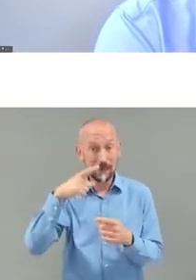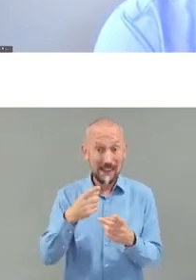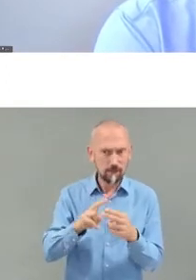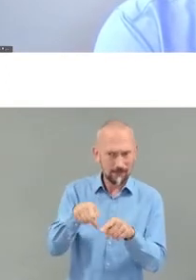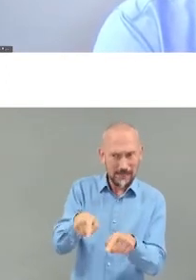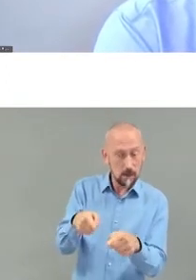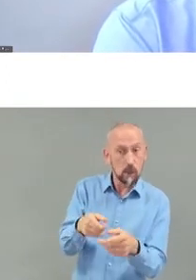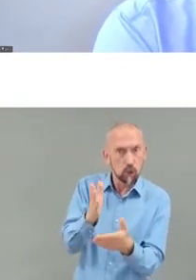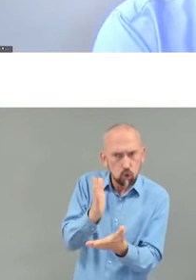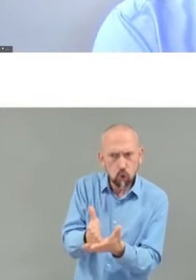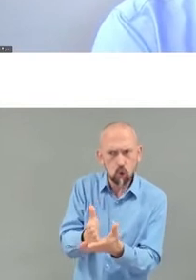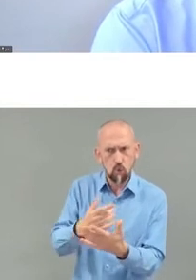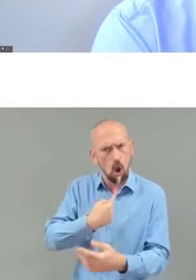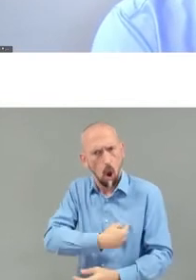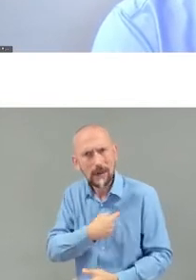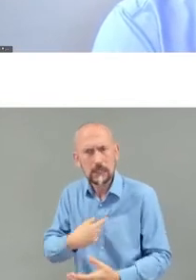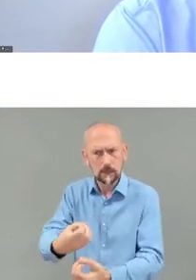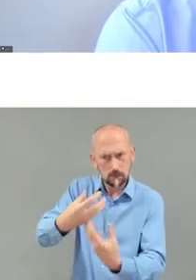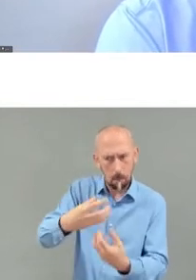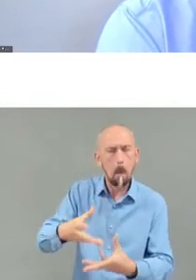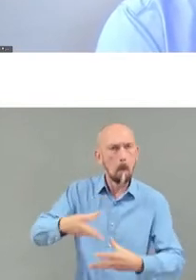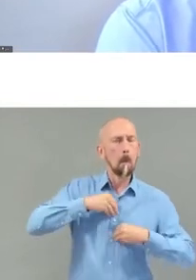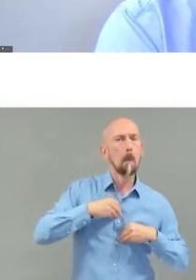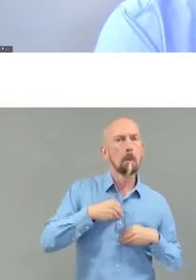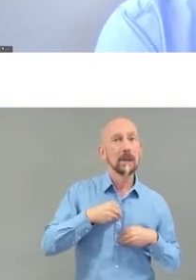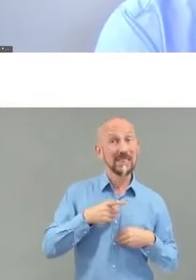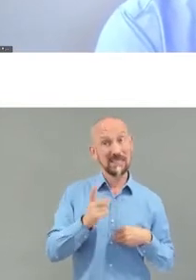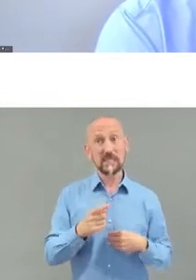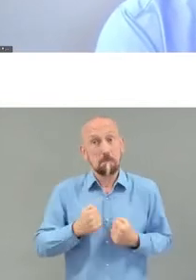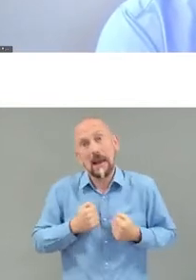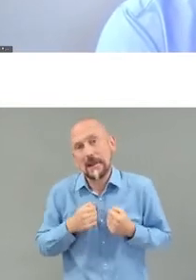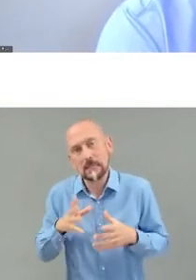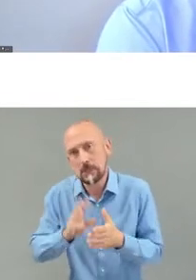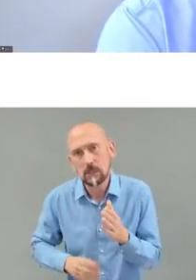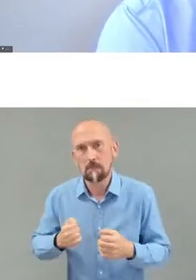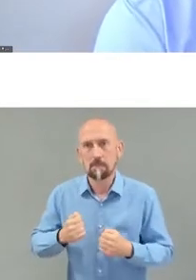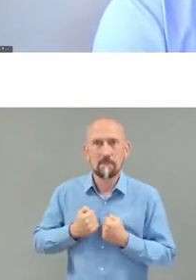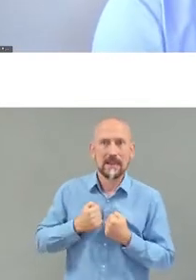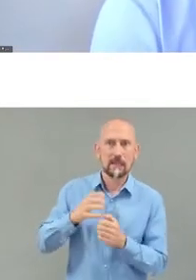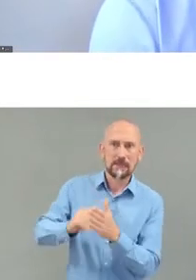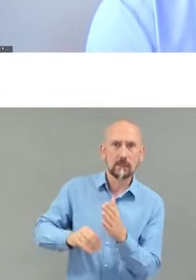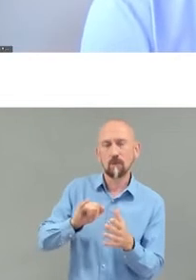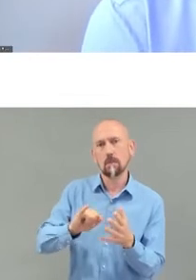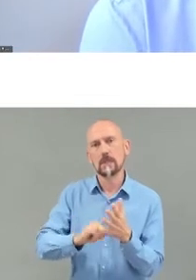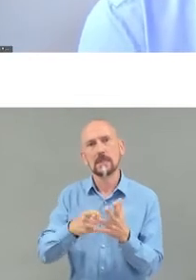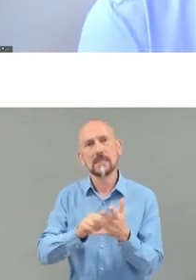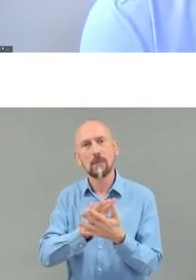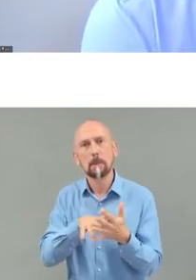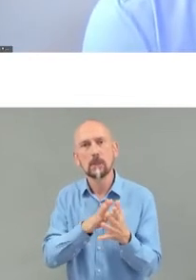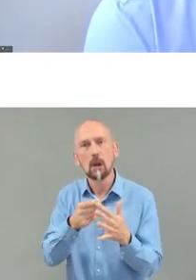how I experience it, and that's certainly the perspective from Southampton. Also, coming on to the point that Bill made